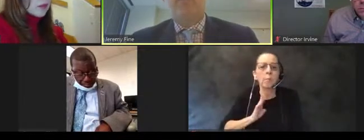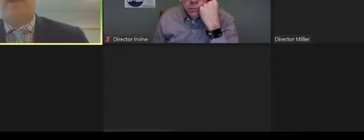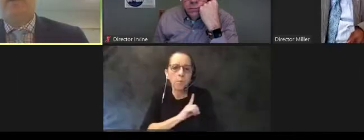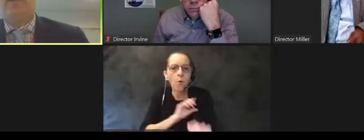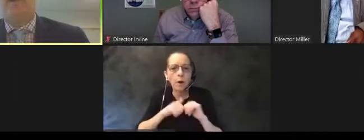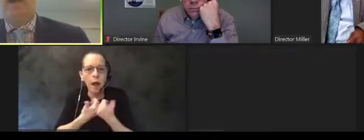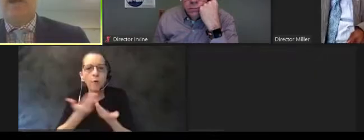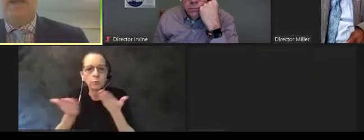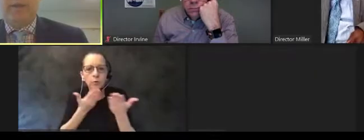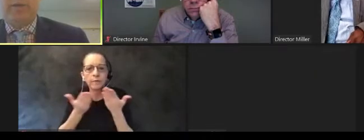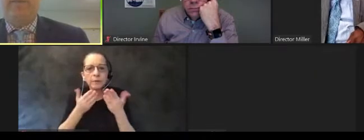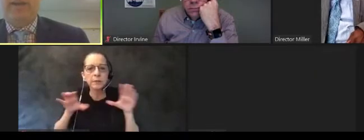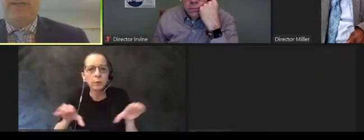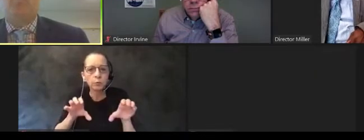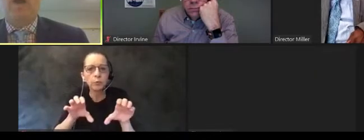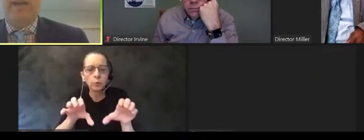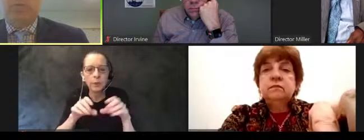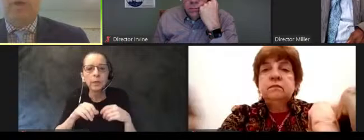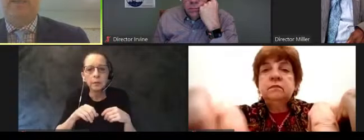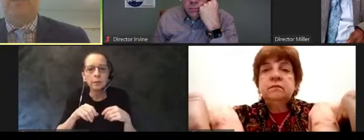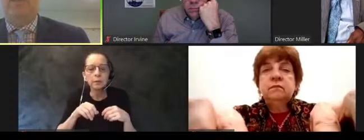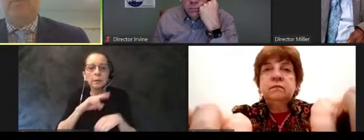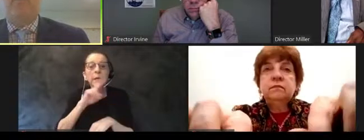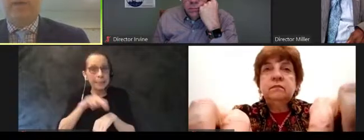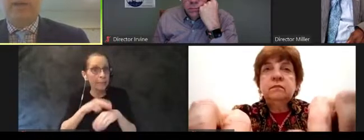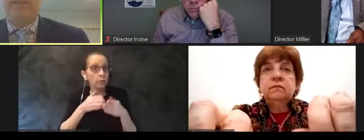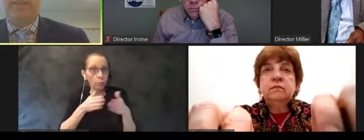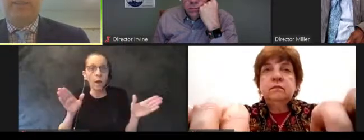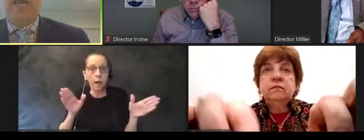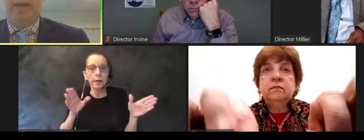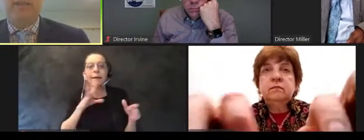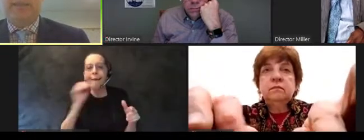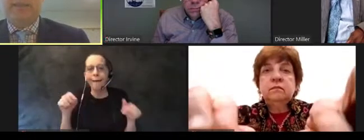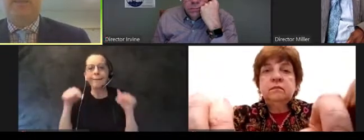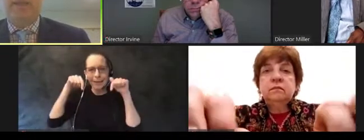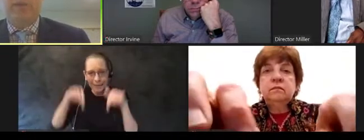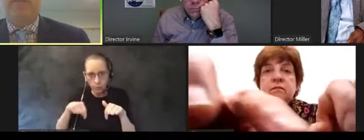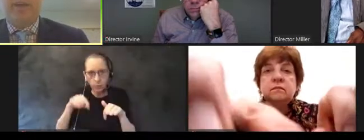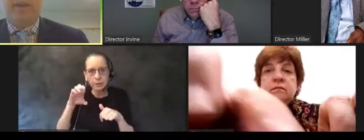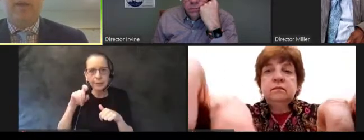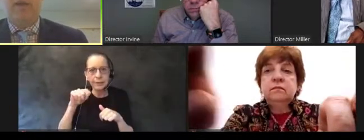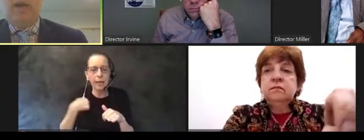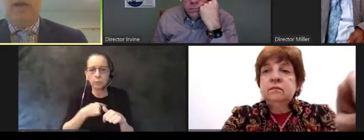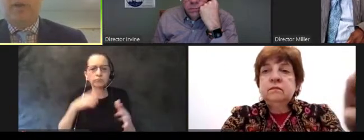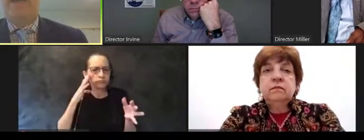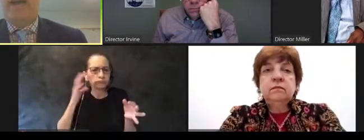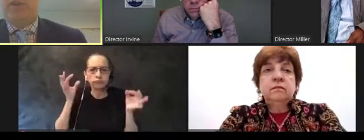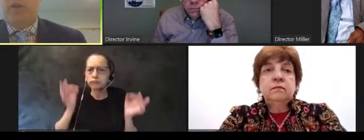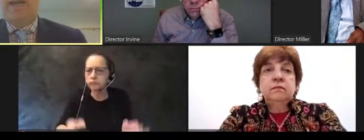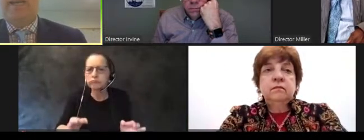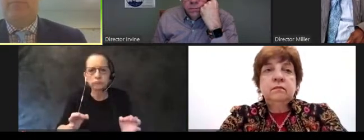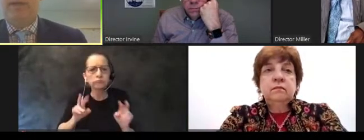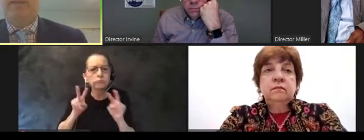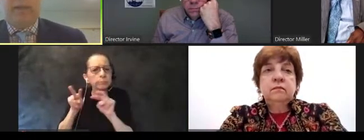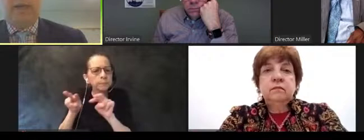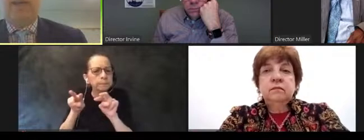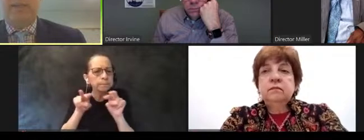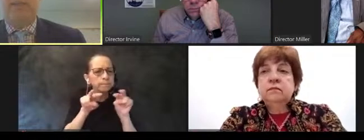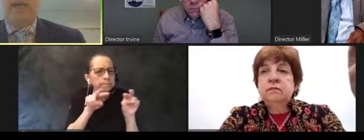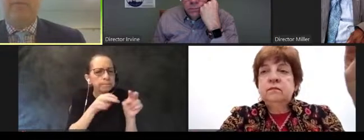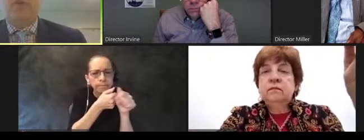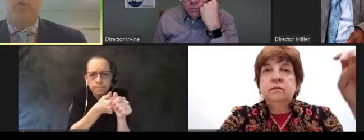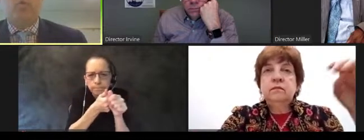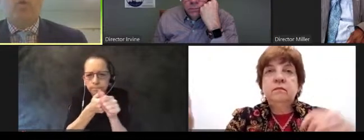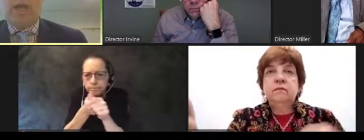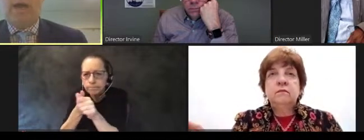how these services are performing, you know, kind of nationwide, as well as how they're performing here at CTA, because that's something that we're definitely looking at and tracking. But again,